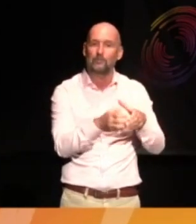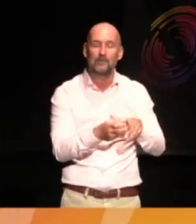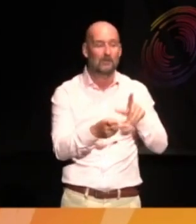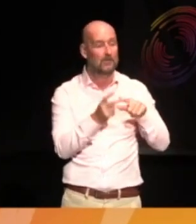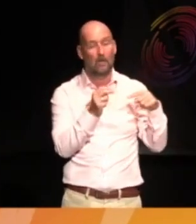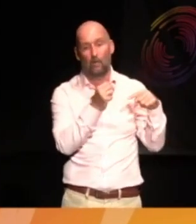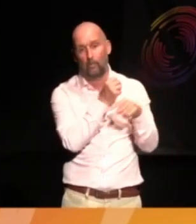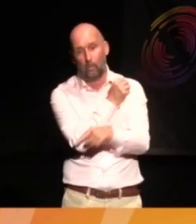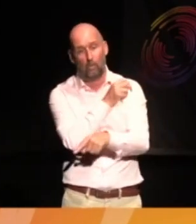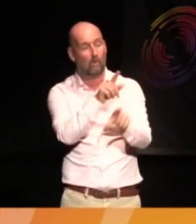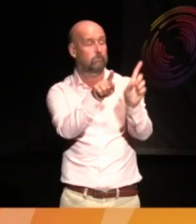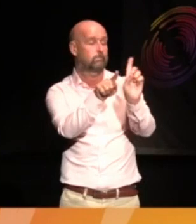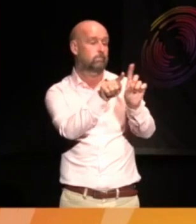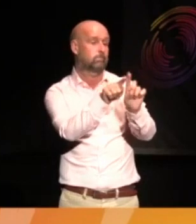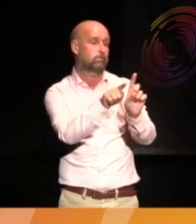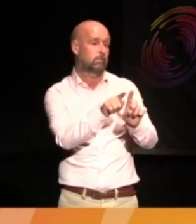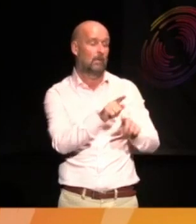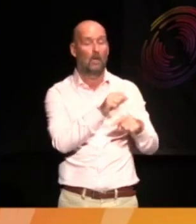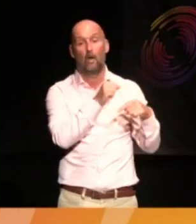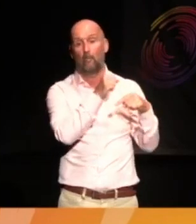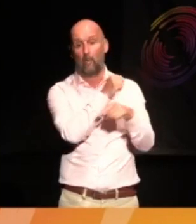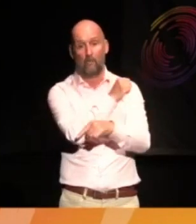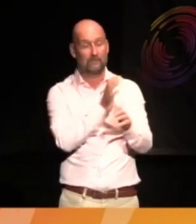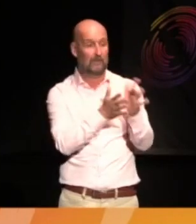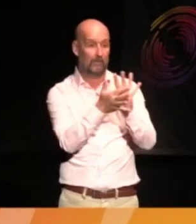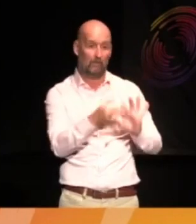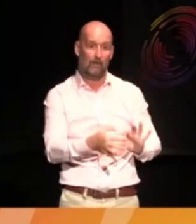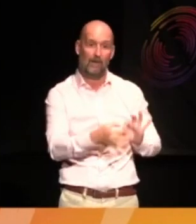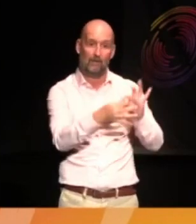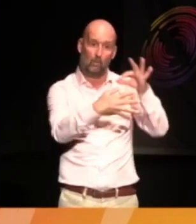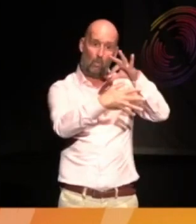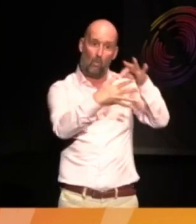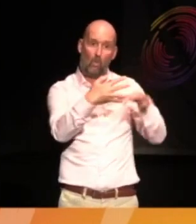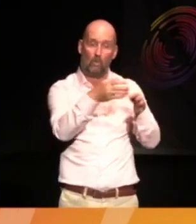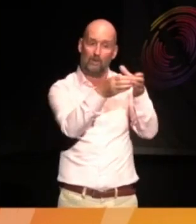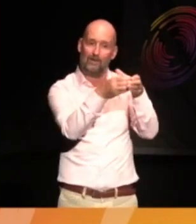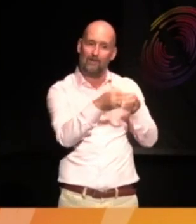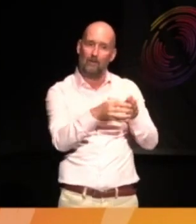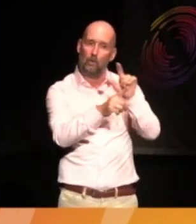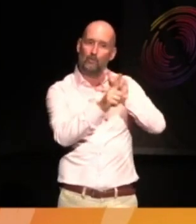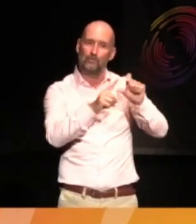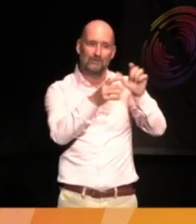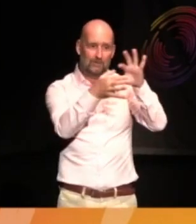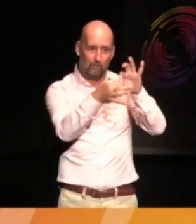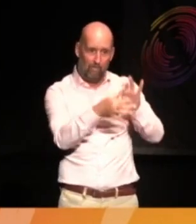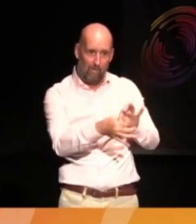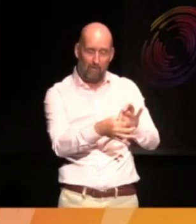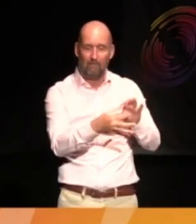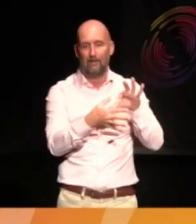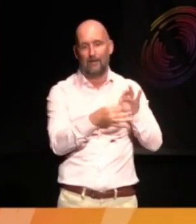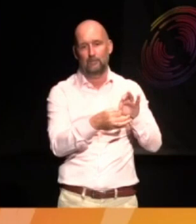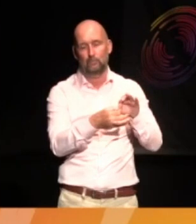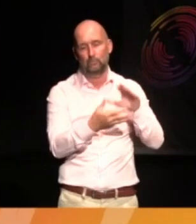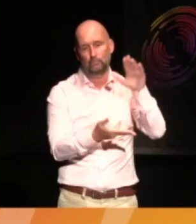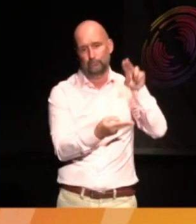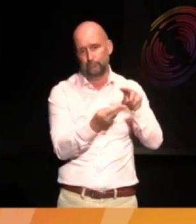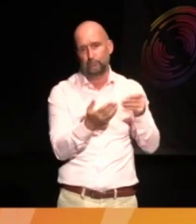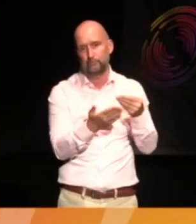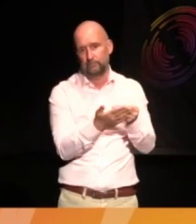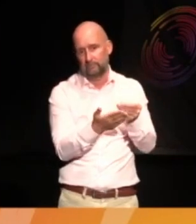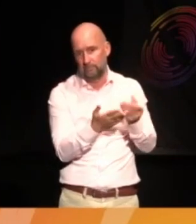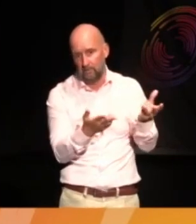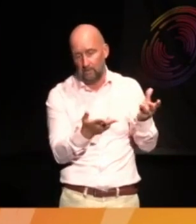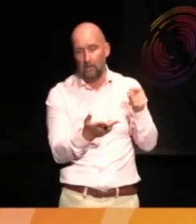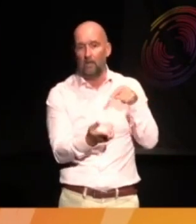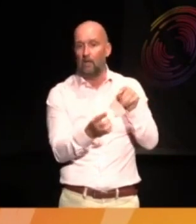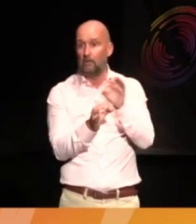poverty is something, unfortunately, that ties all of these marginalized communities together. then nothing is really going to change. And what